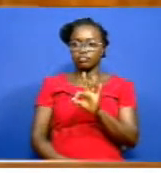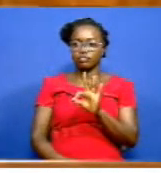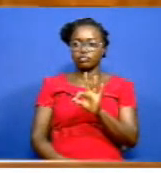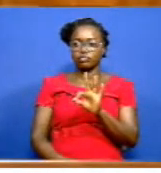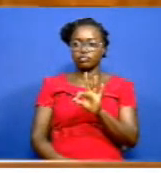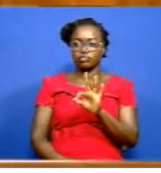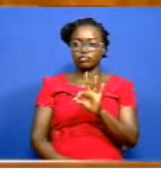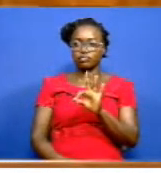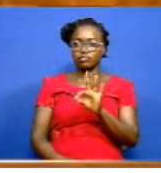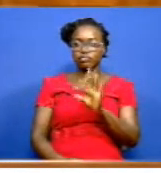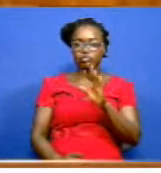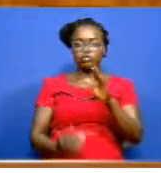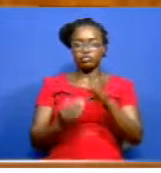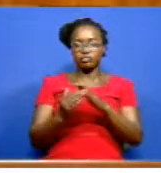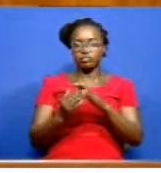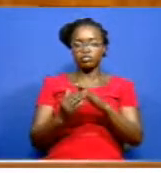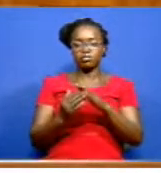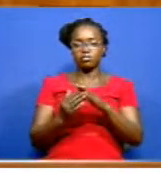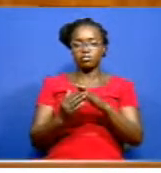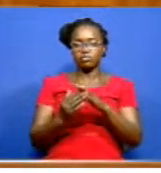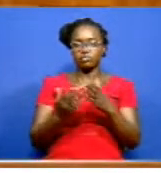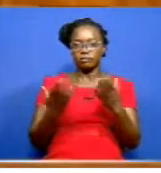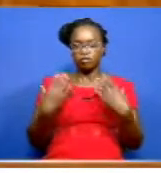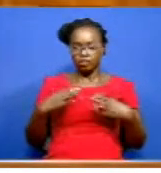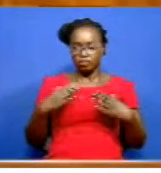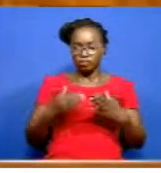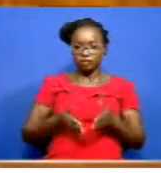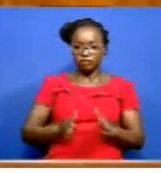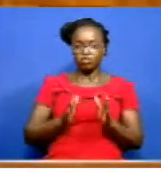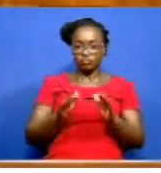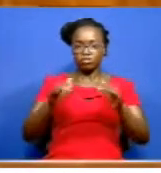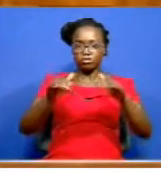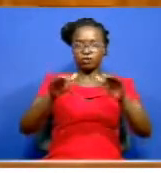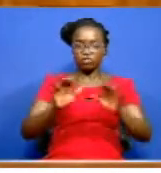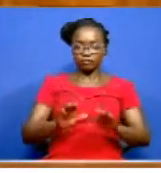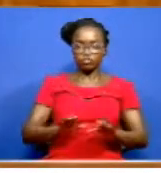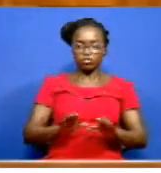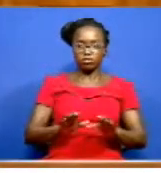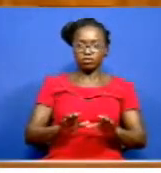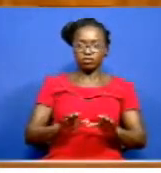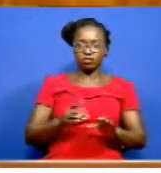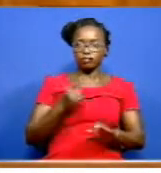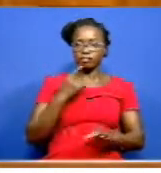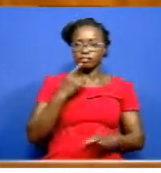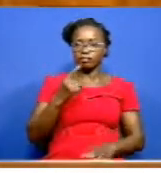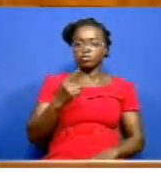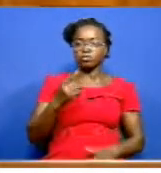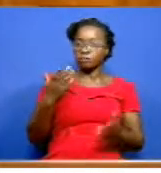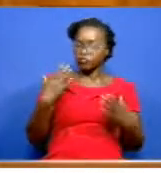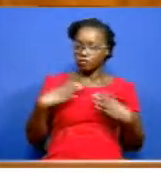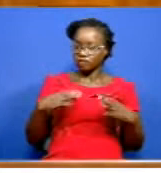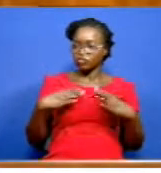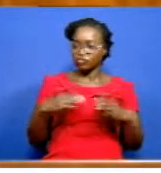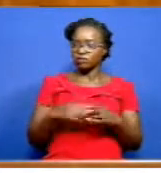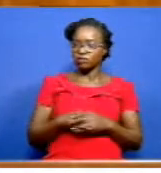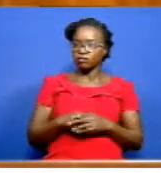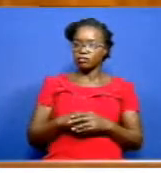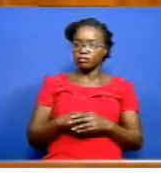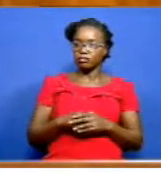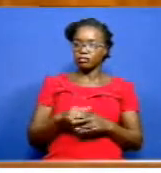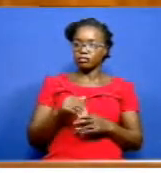the maximum number of persons allowed in any burial ceremony is 100 people and no